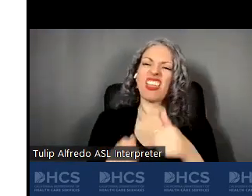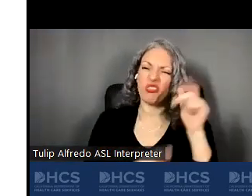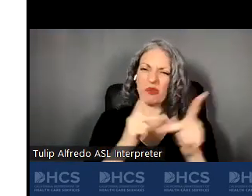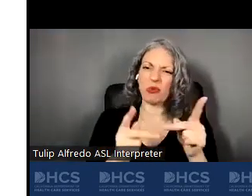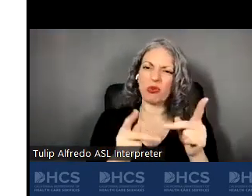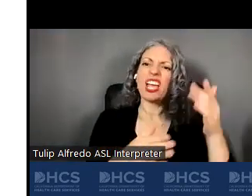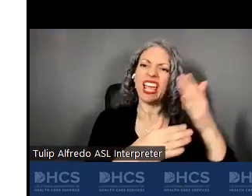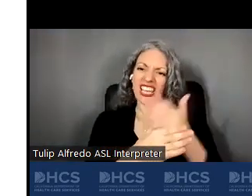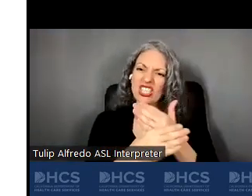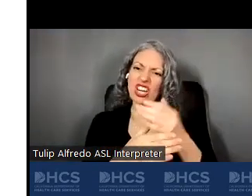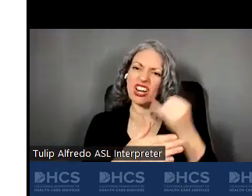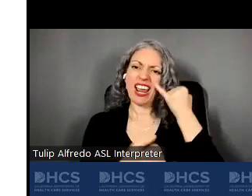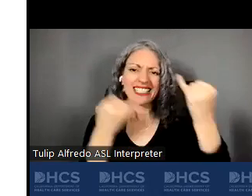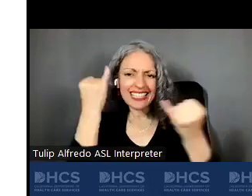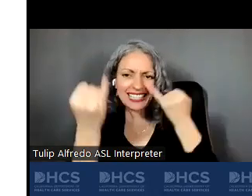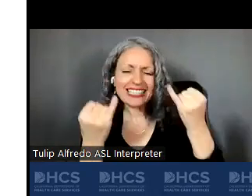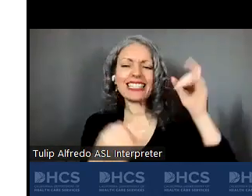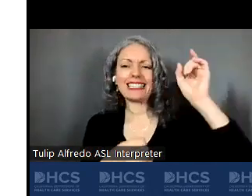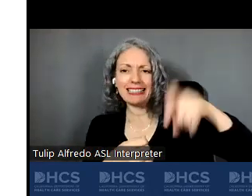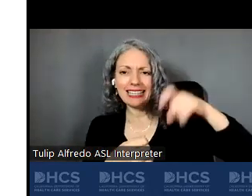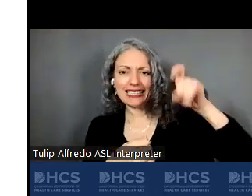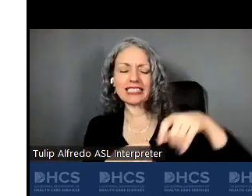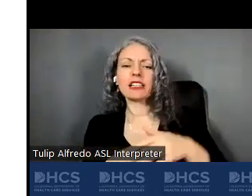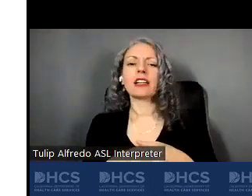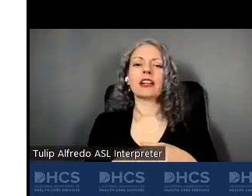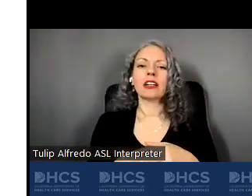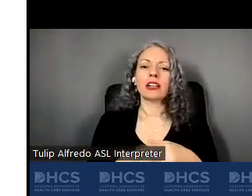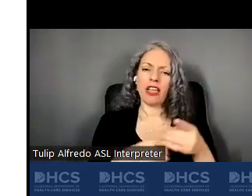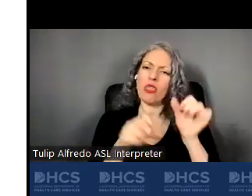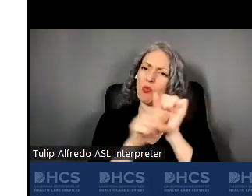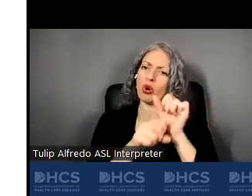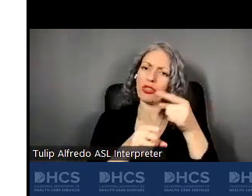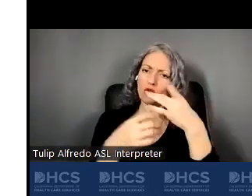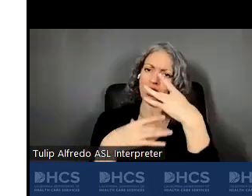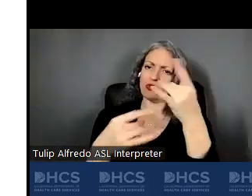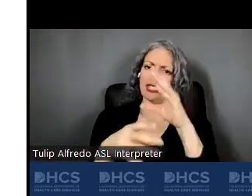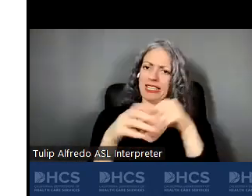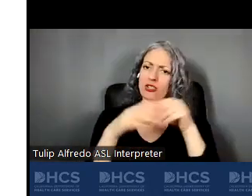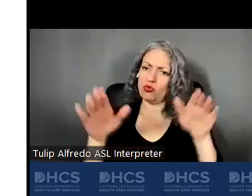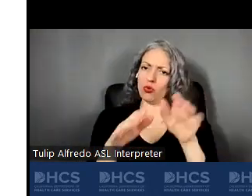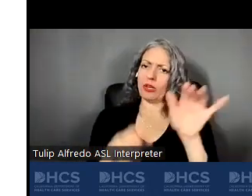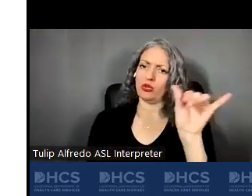share needs and the work that you're interested in doing as well.